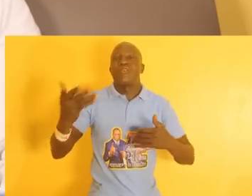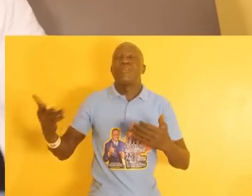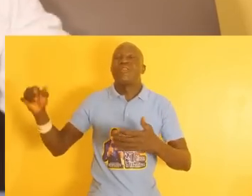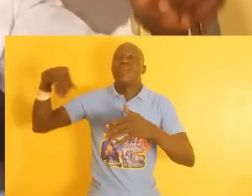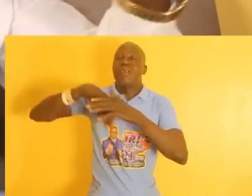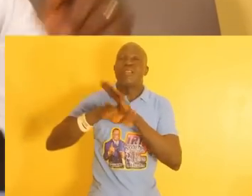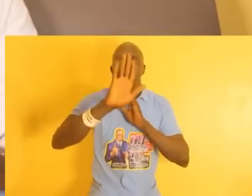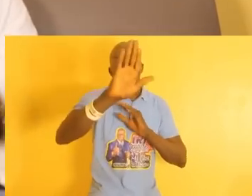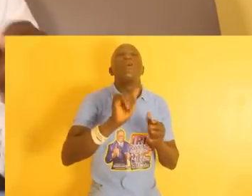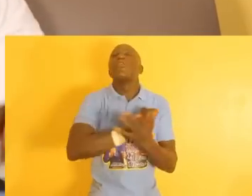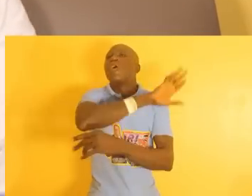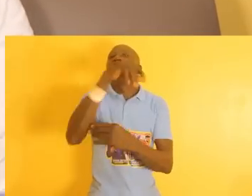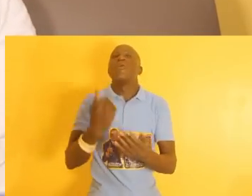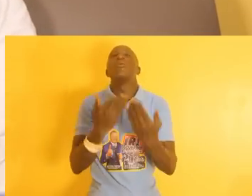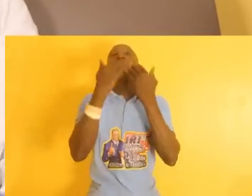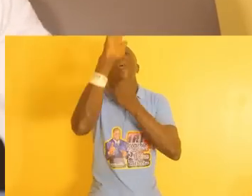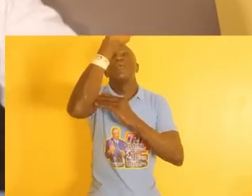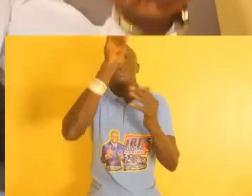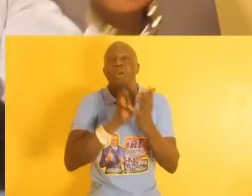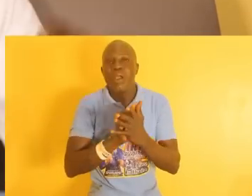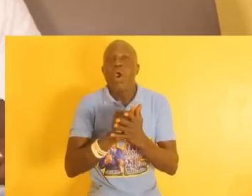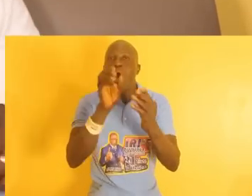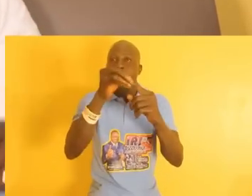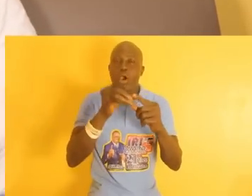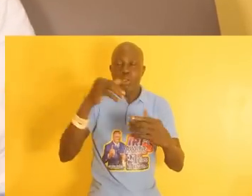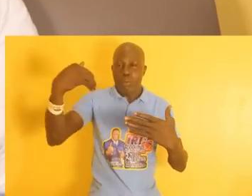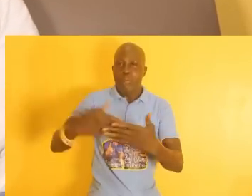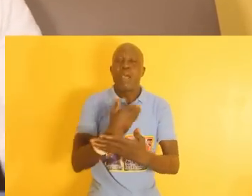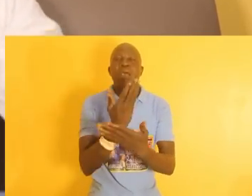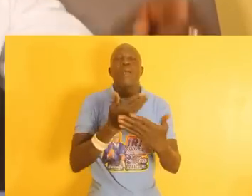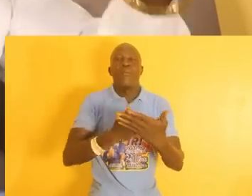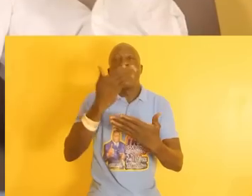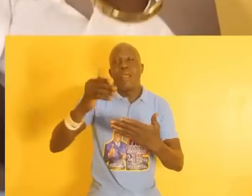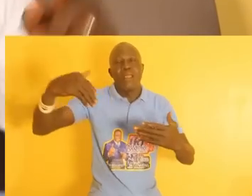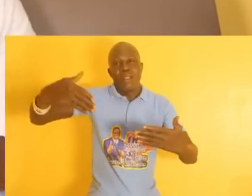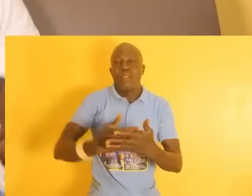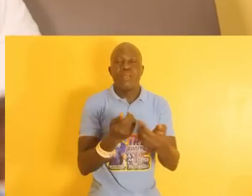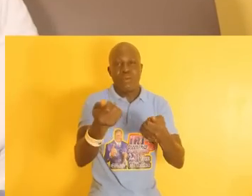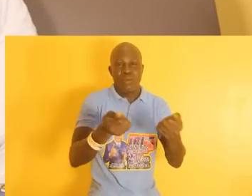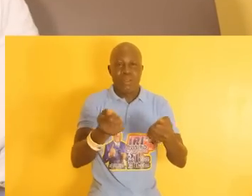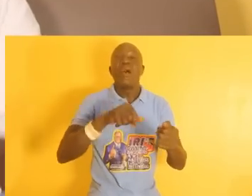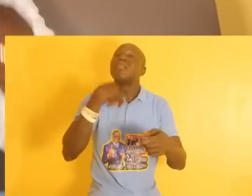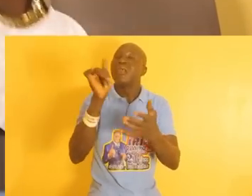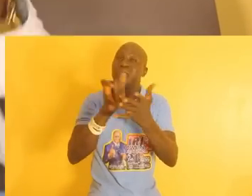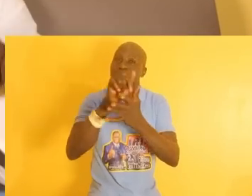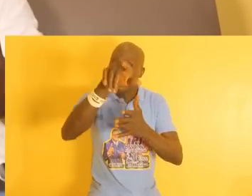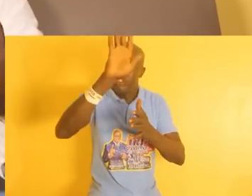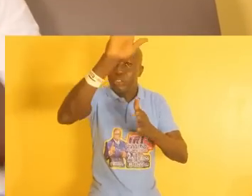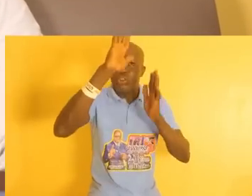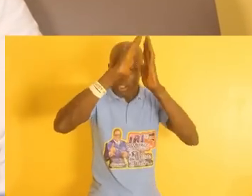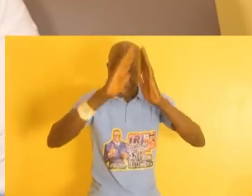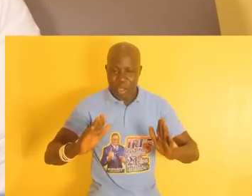joy that comes. Jesus en dupe lowo lowo. That you are appreciating. Abe se ra oko tutu. Or you just buy new car. Emi so fun yin bayi. I'm telling you that. Mi o le